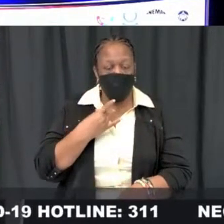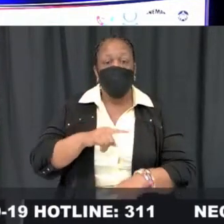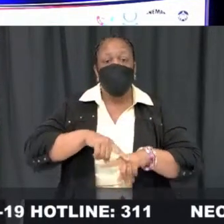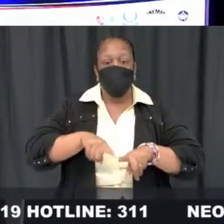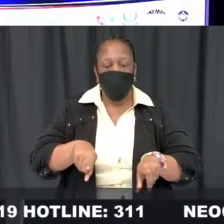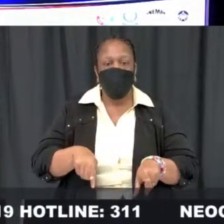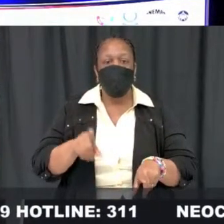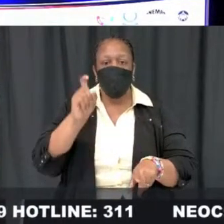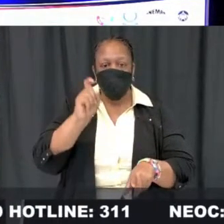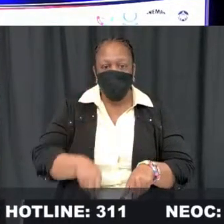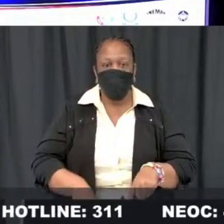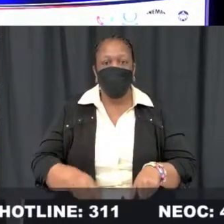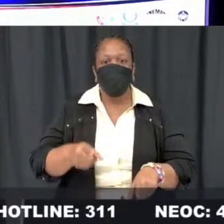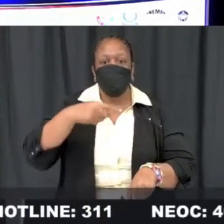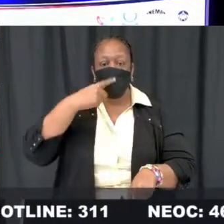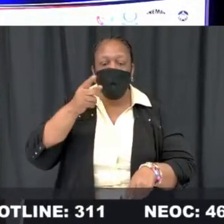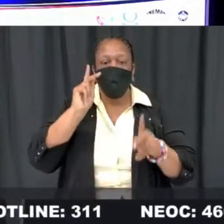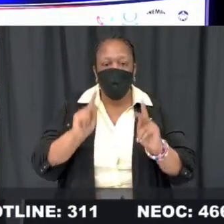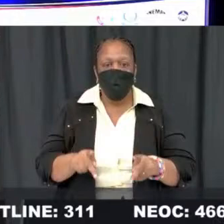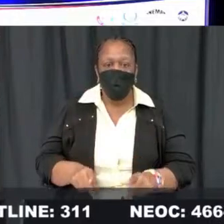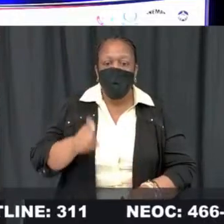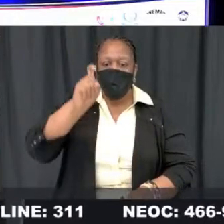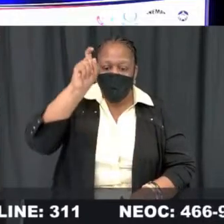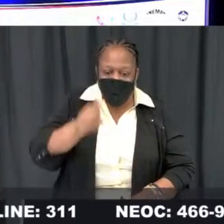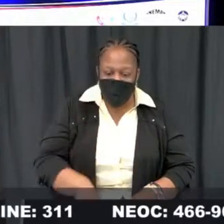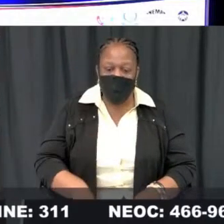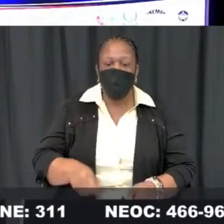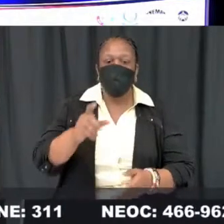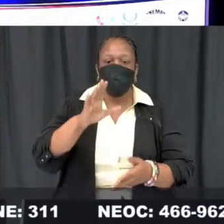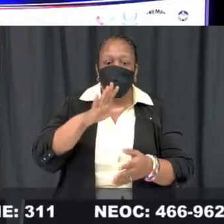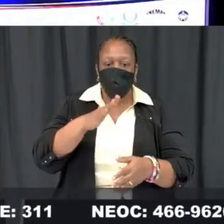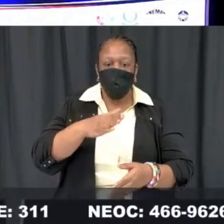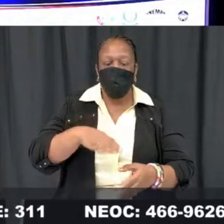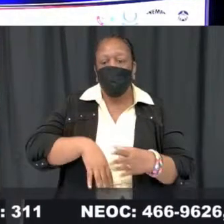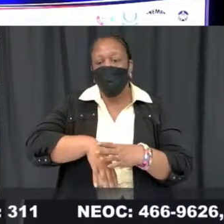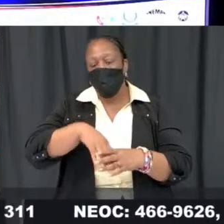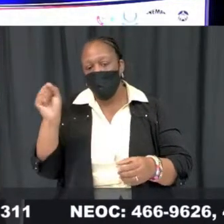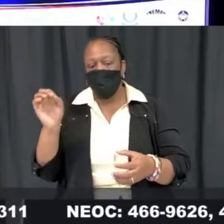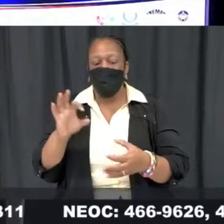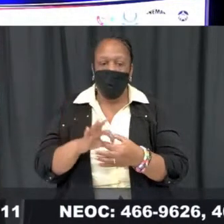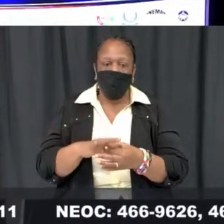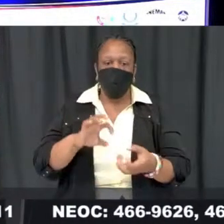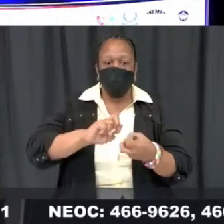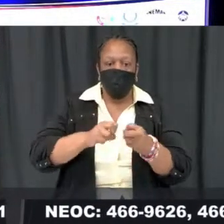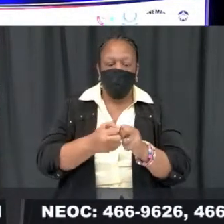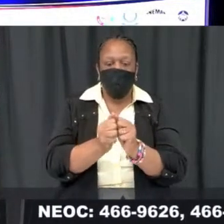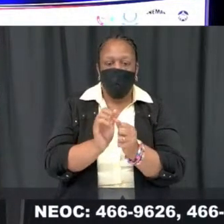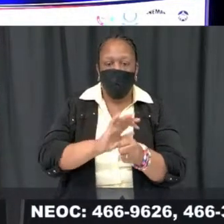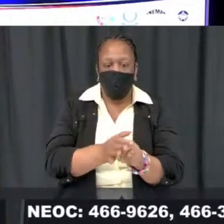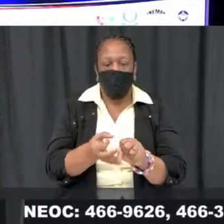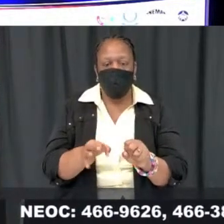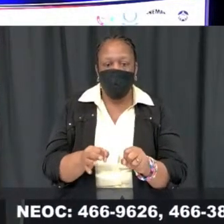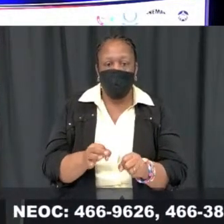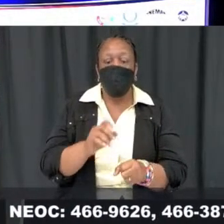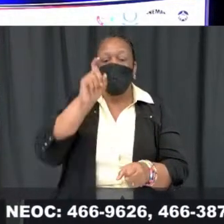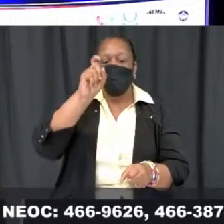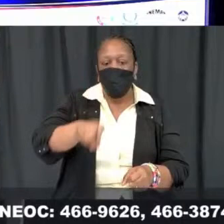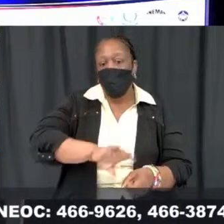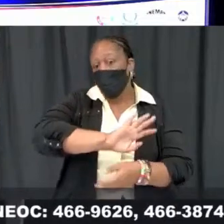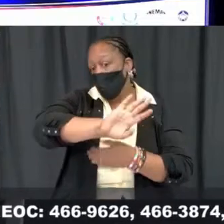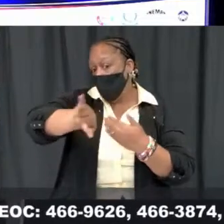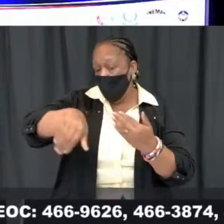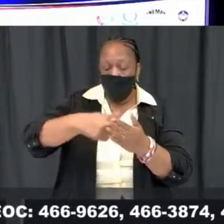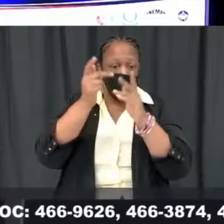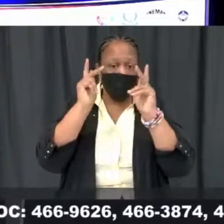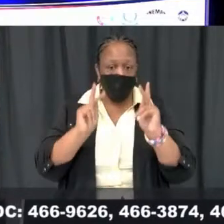bring the direct message. And the message is we need to get out the crisis. And we need everybody involved. This is not